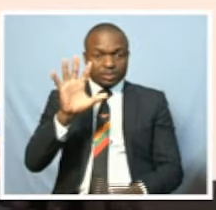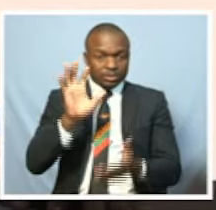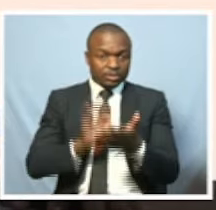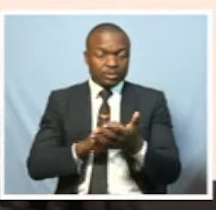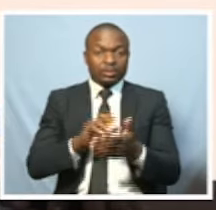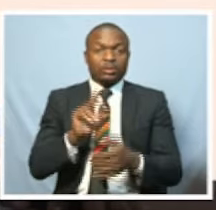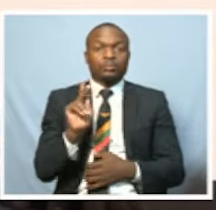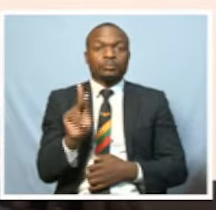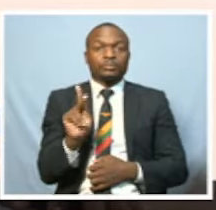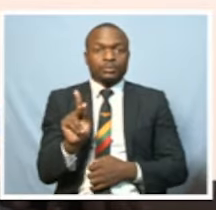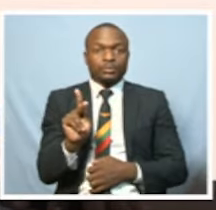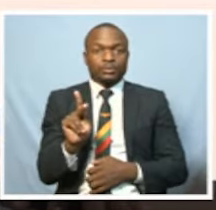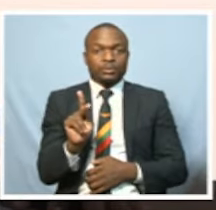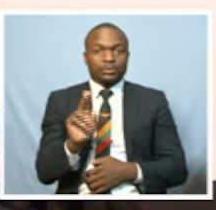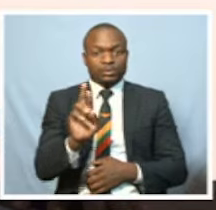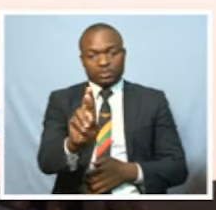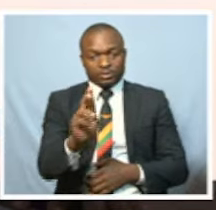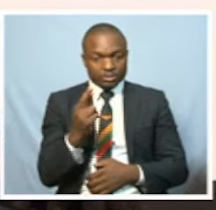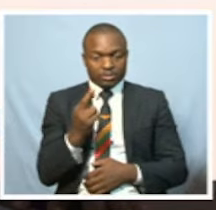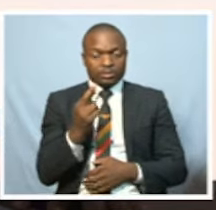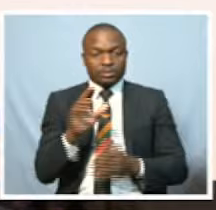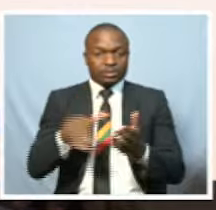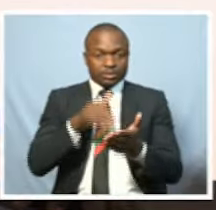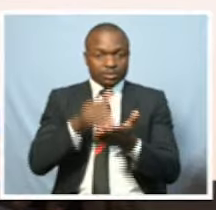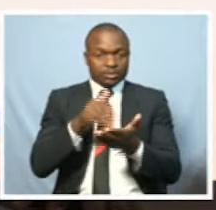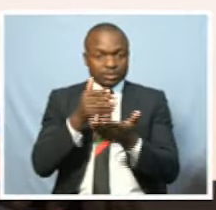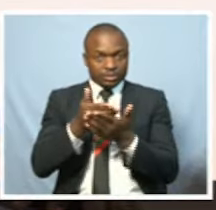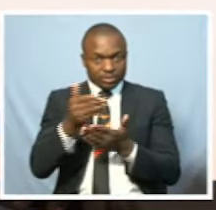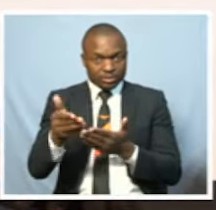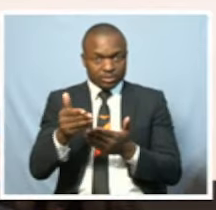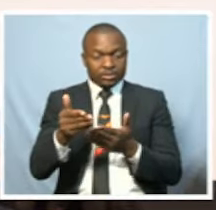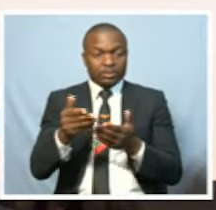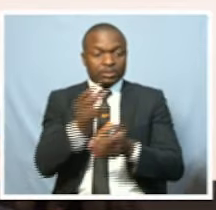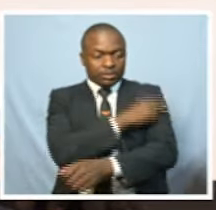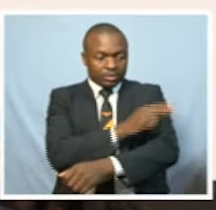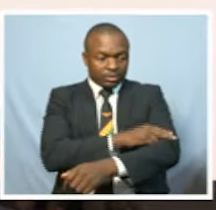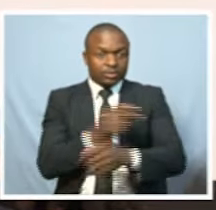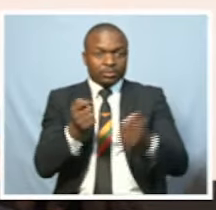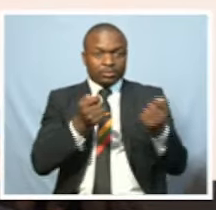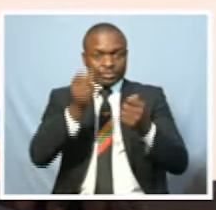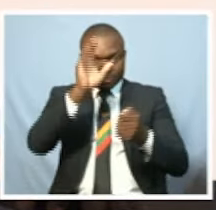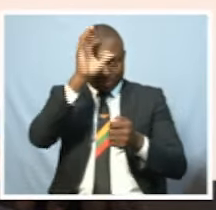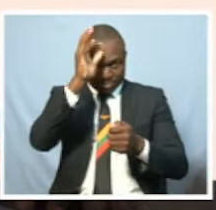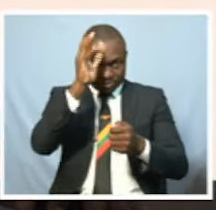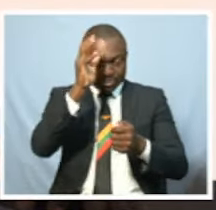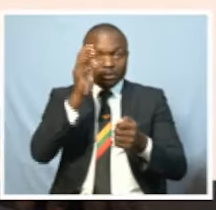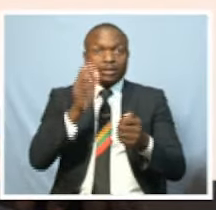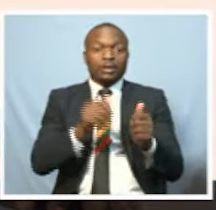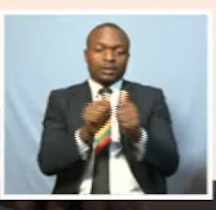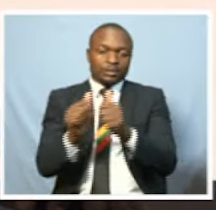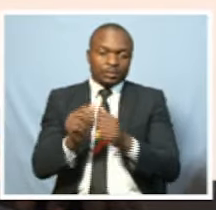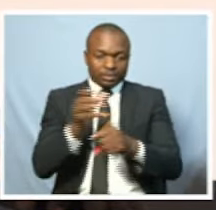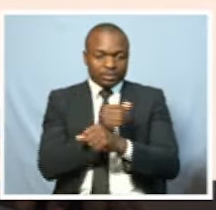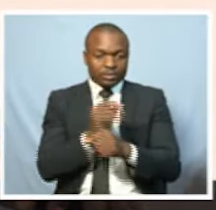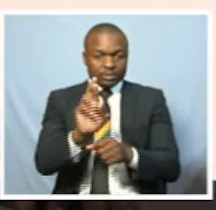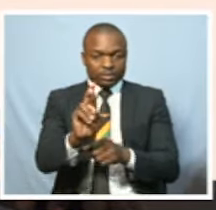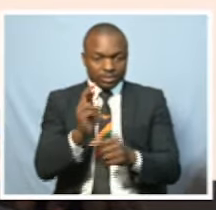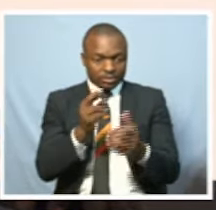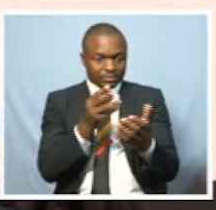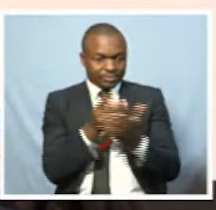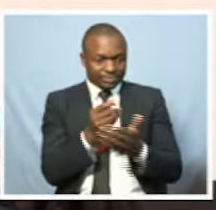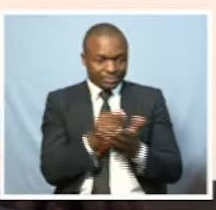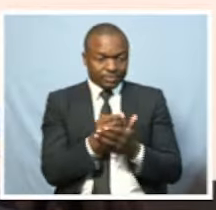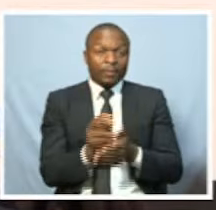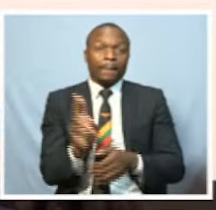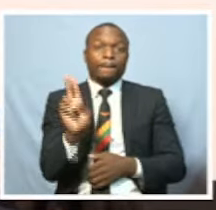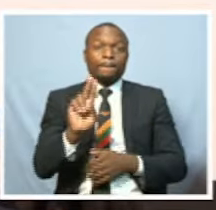2,775,000 kwacha was retained for the central procurement of the ambulance. Action taken, the retained funds